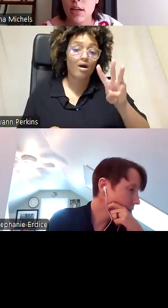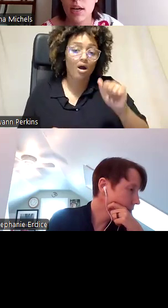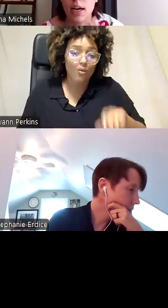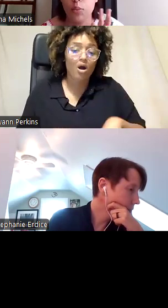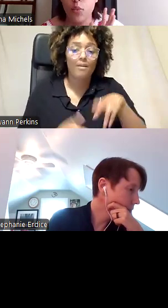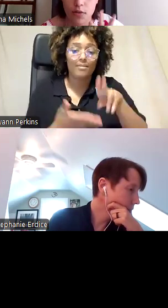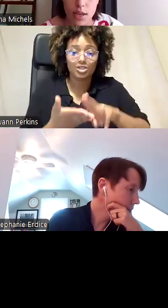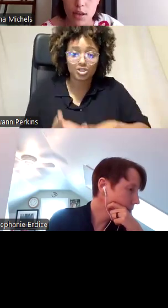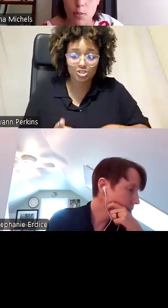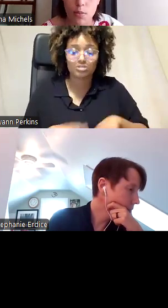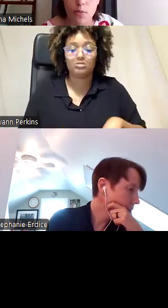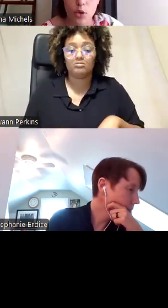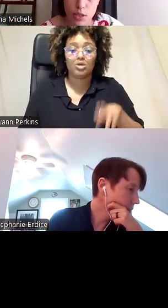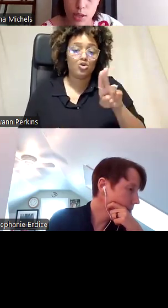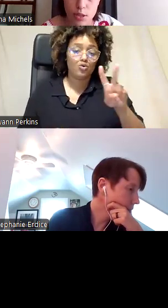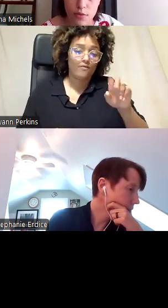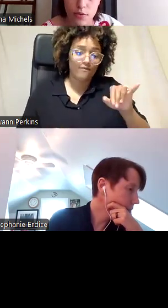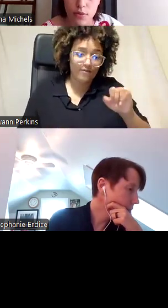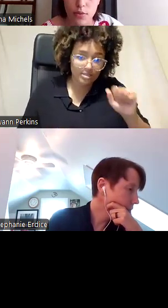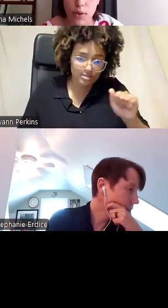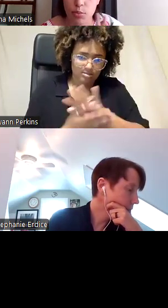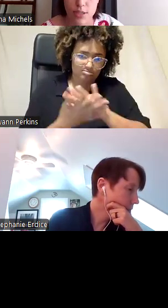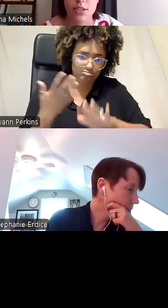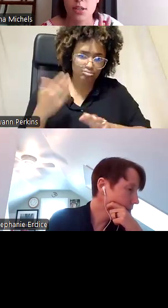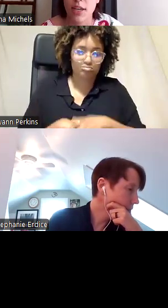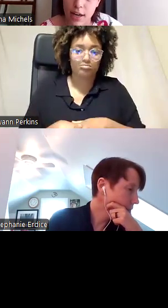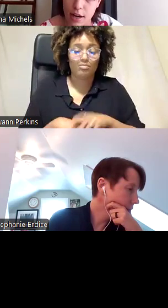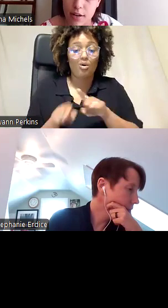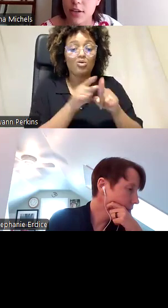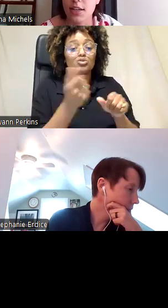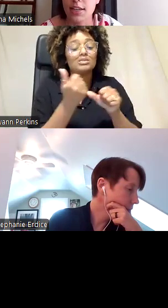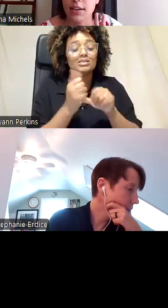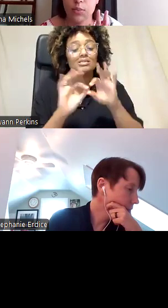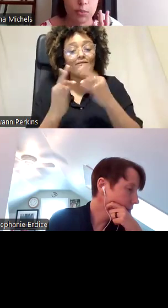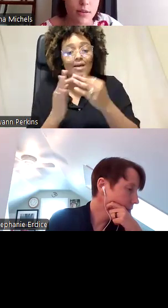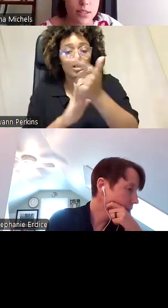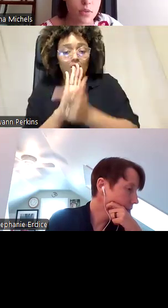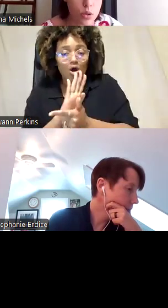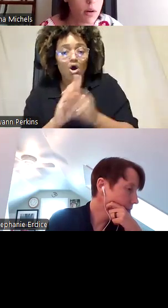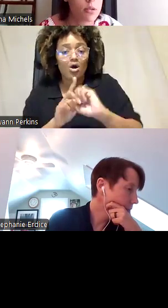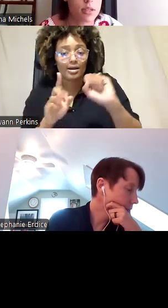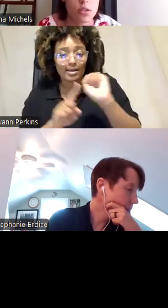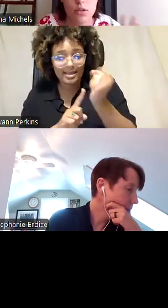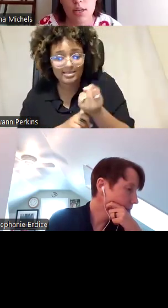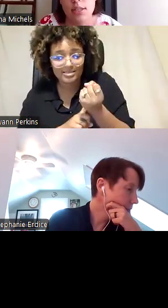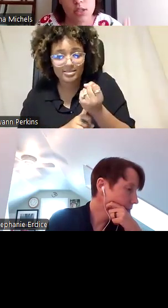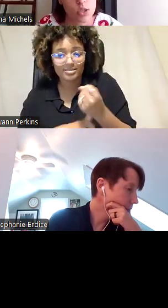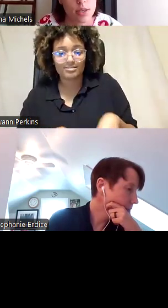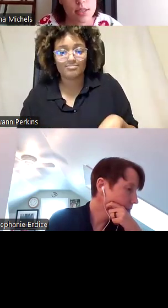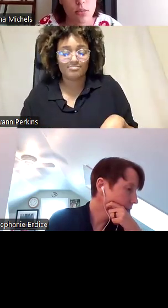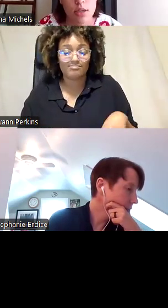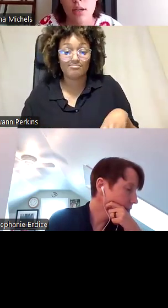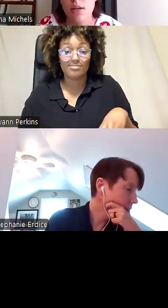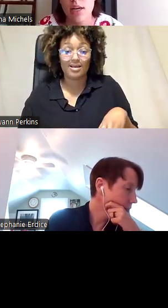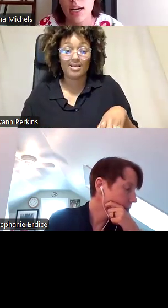cases. One of the few types of representation that we cannot offer, it would be civil tort representation. So that's like